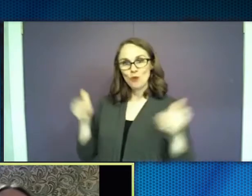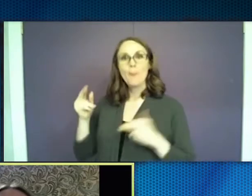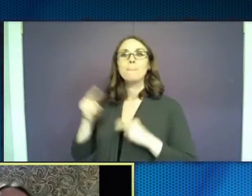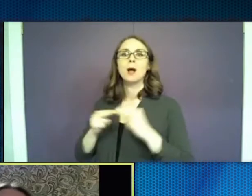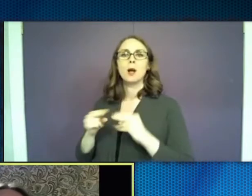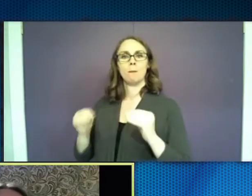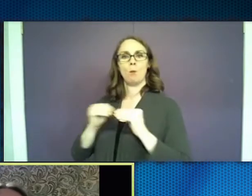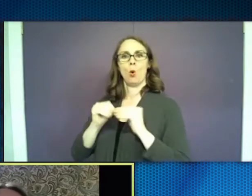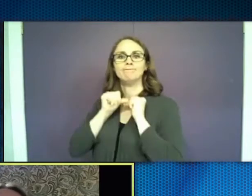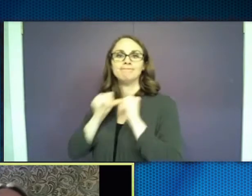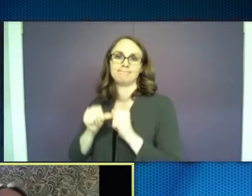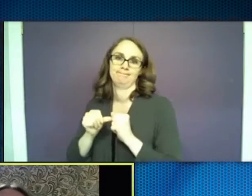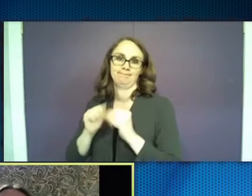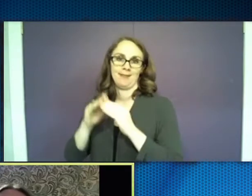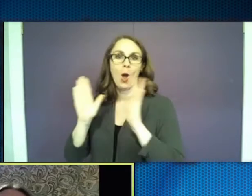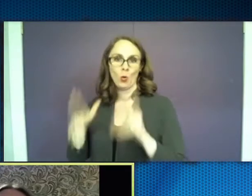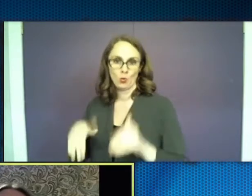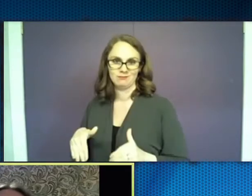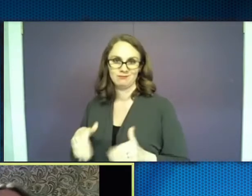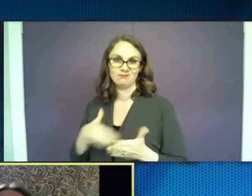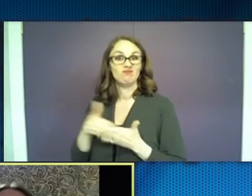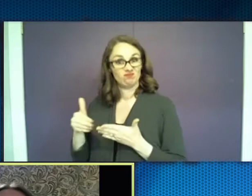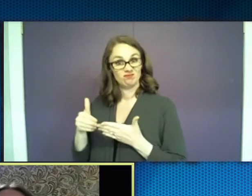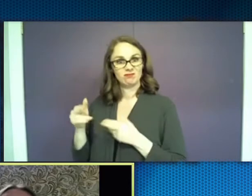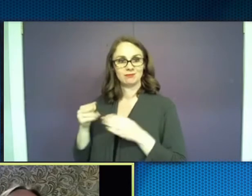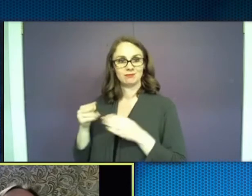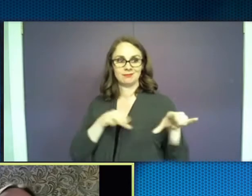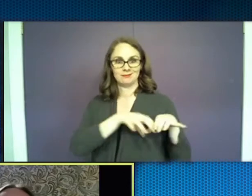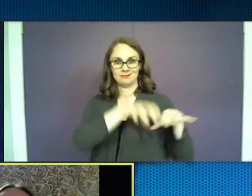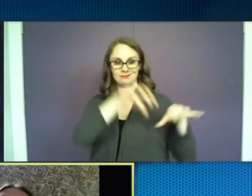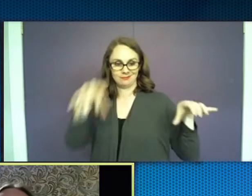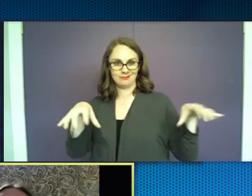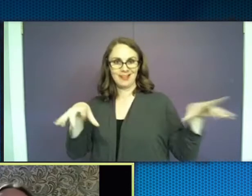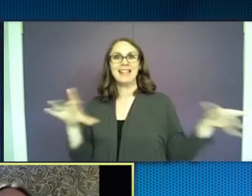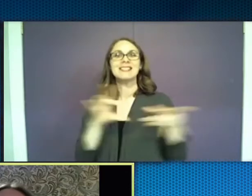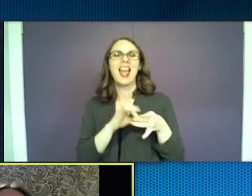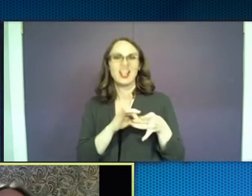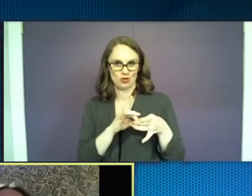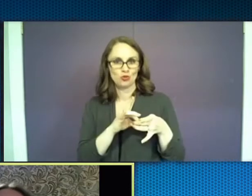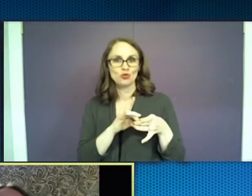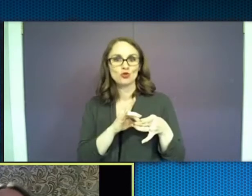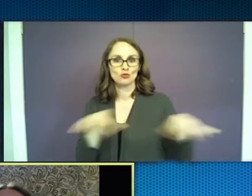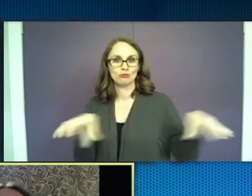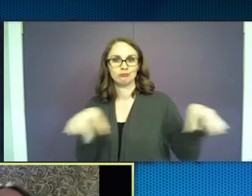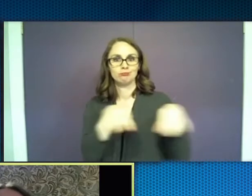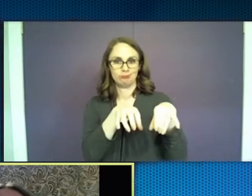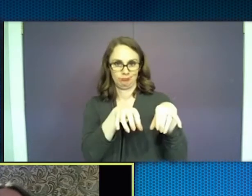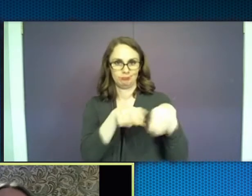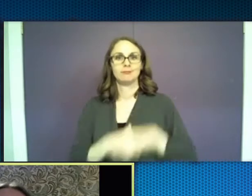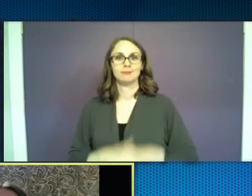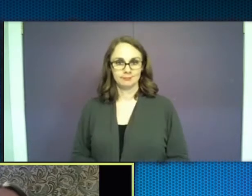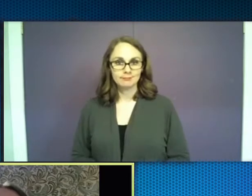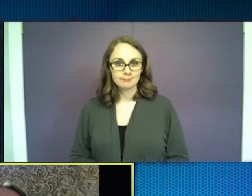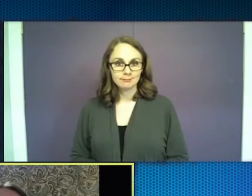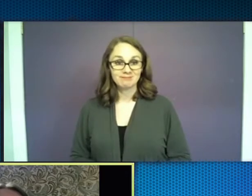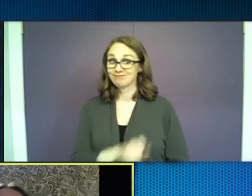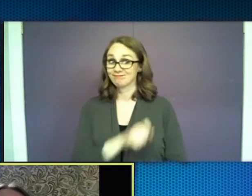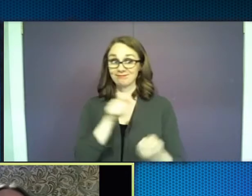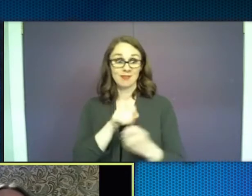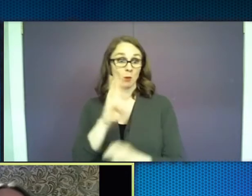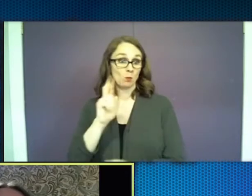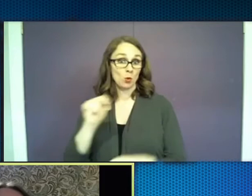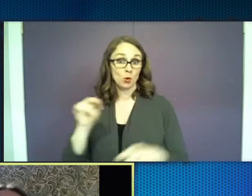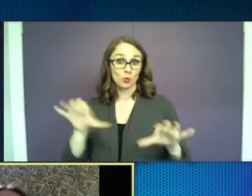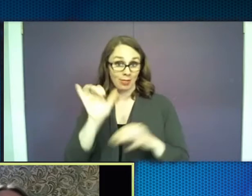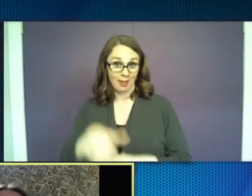more permanent home, which was often built adjacent to or attached to the home they were living in, which is exactly what the Bruners